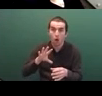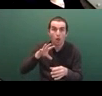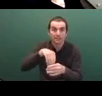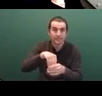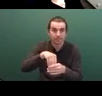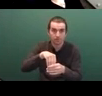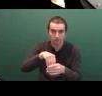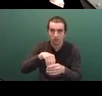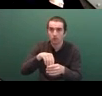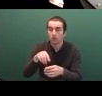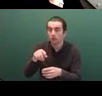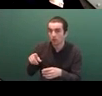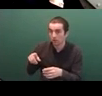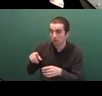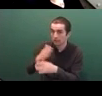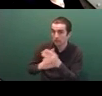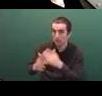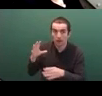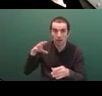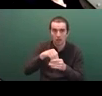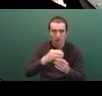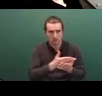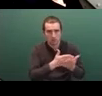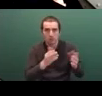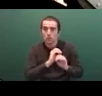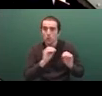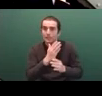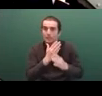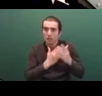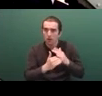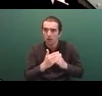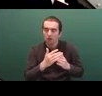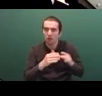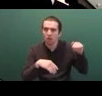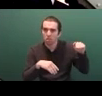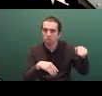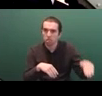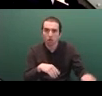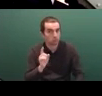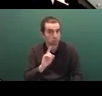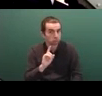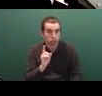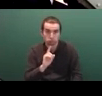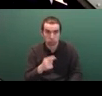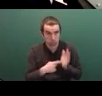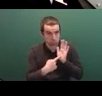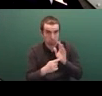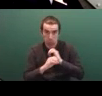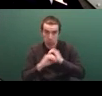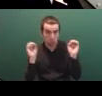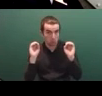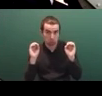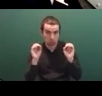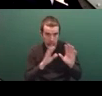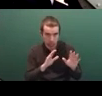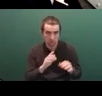has a positive impact, their teachers have been trained in inclusive pedagogy and also have inclusive values. The